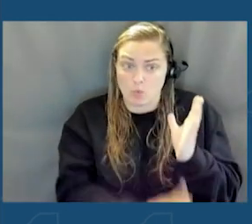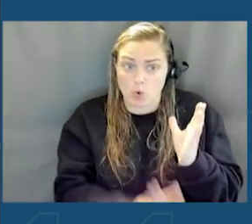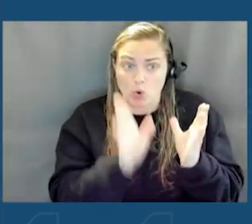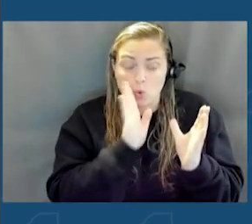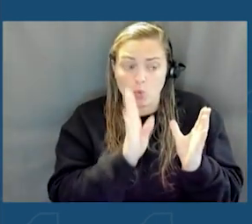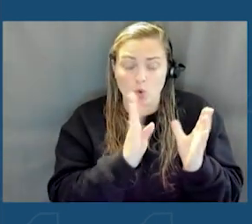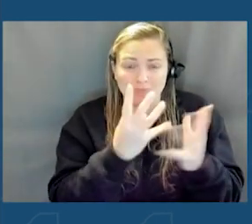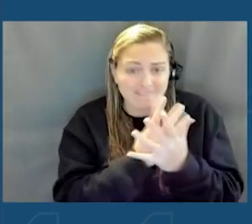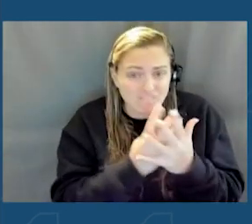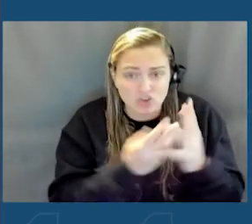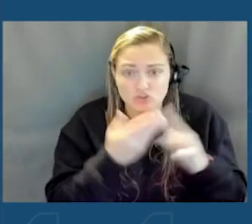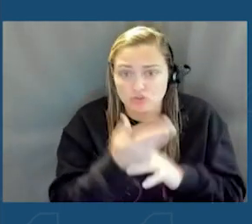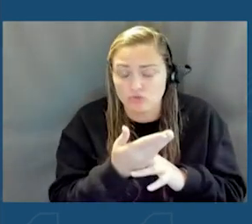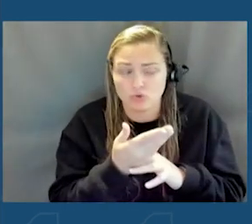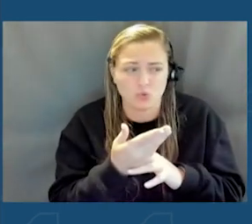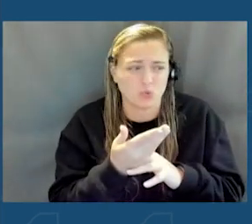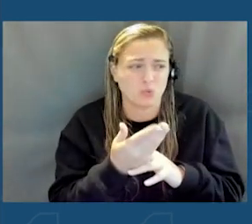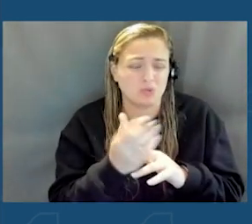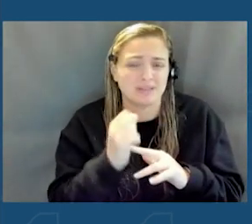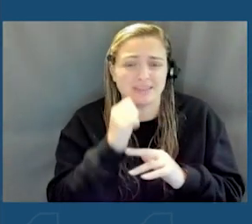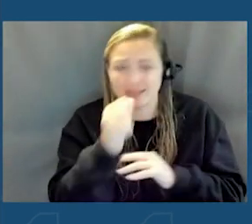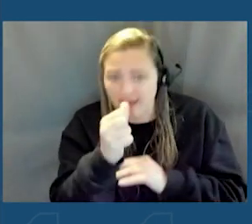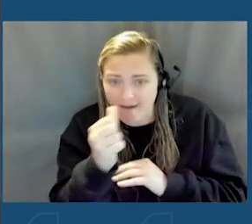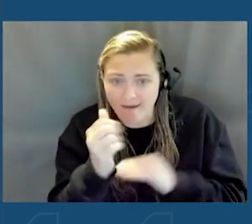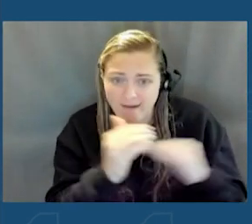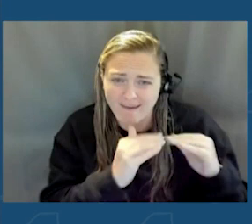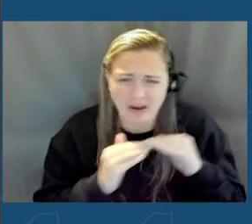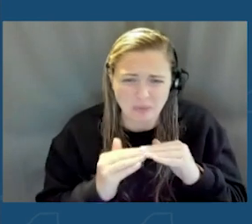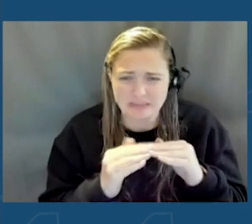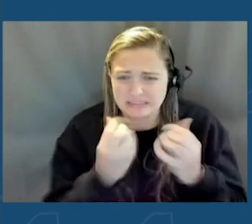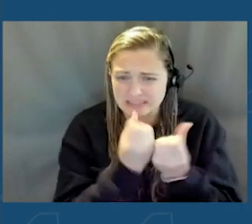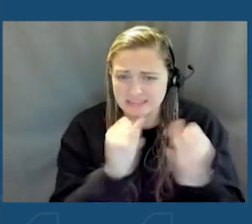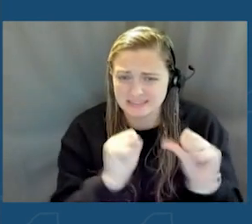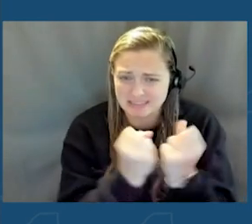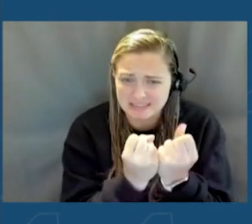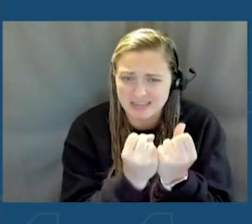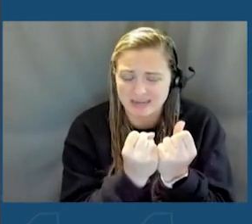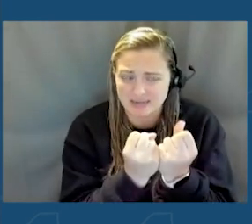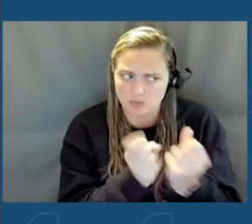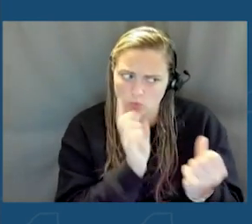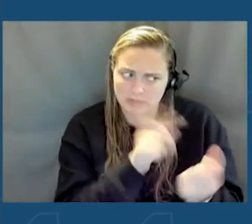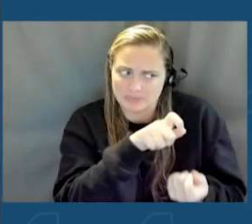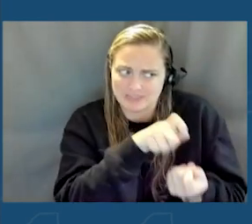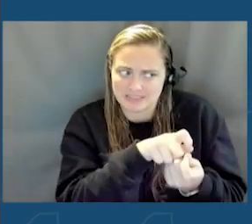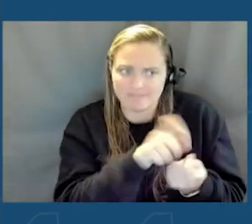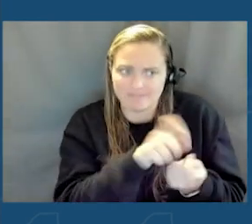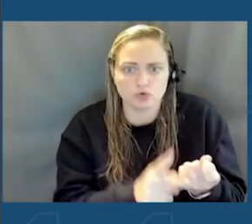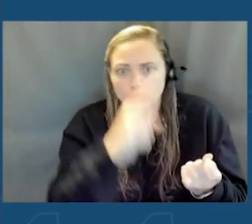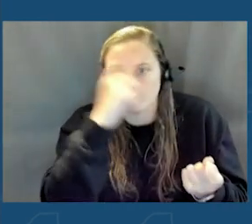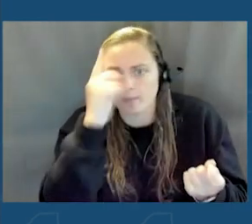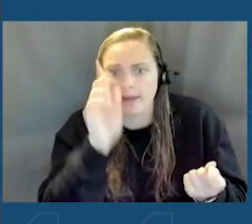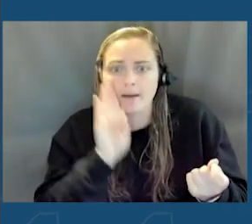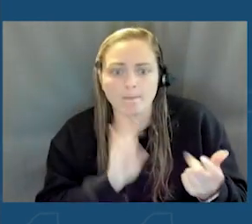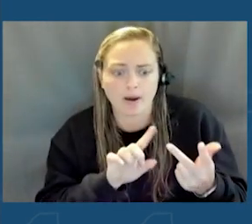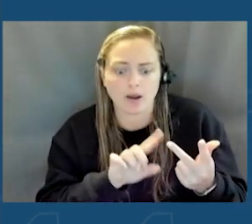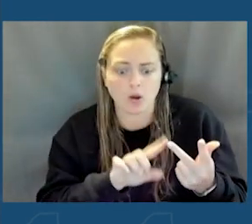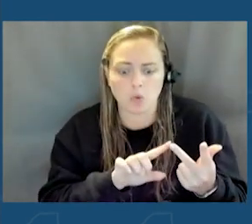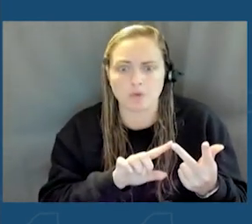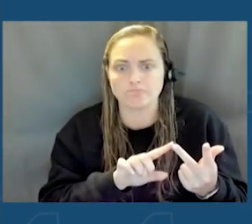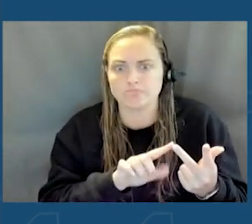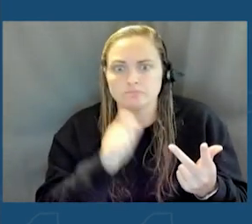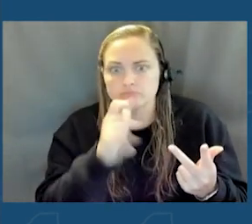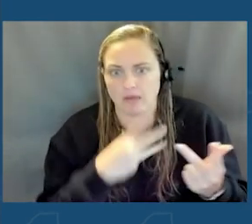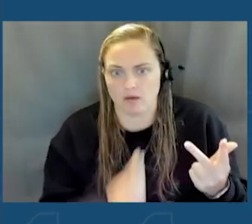the inequities in our society, and this will be particularly true for Black, Brown, and Indigenous people. The